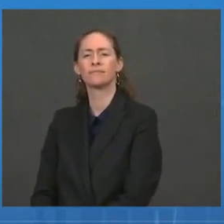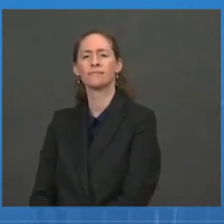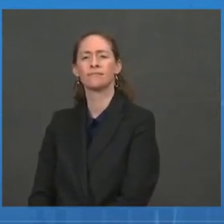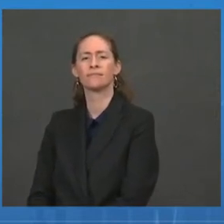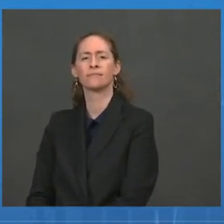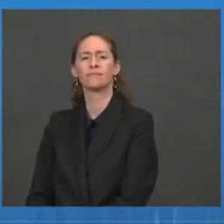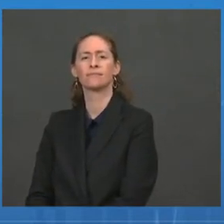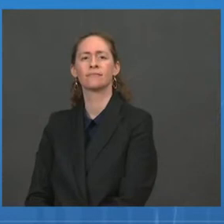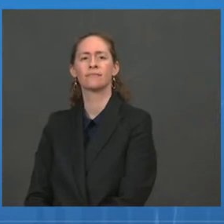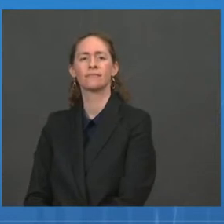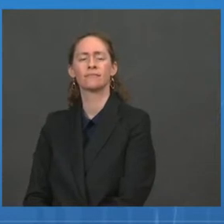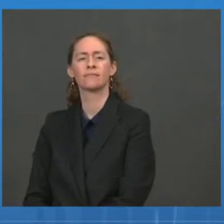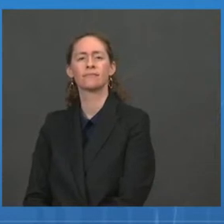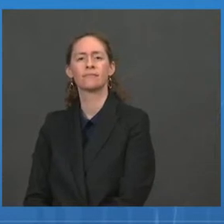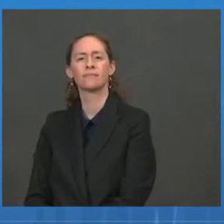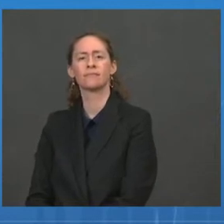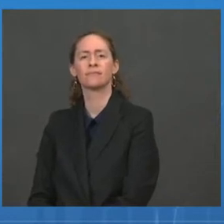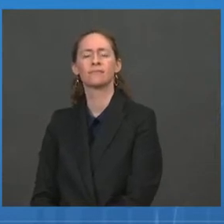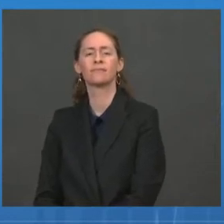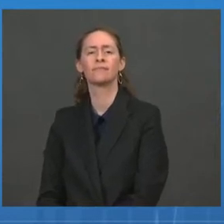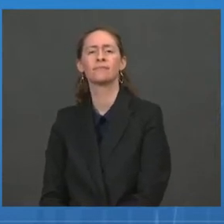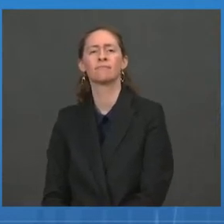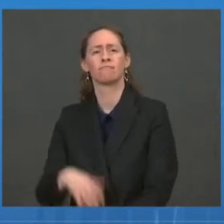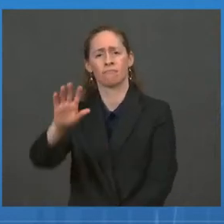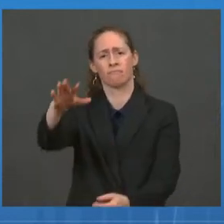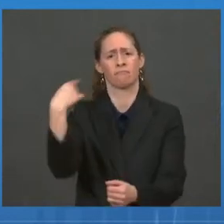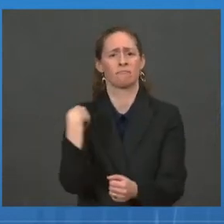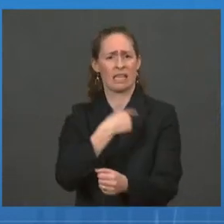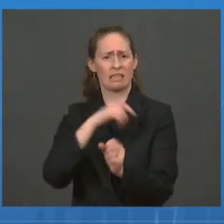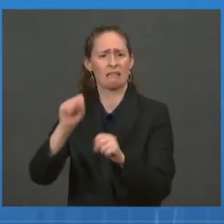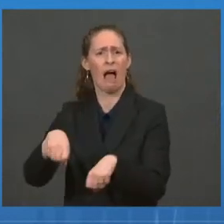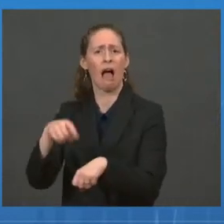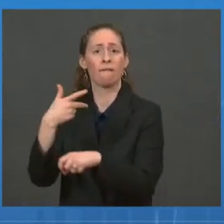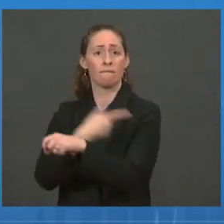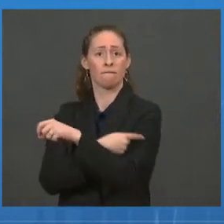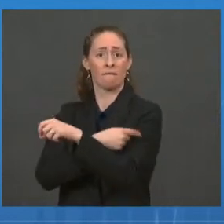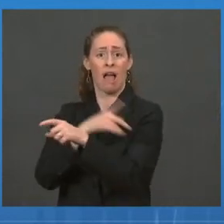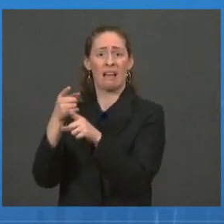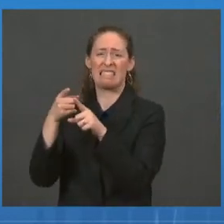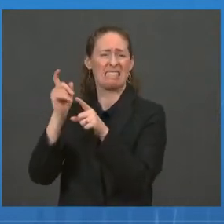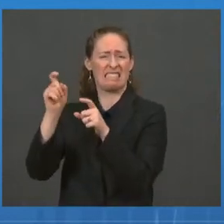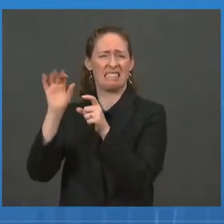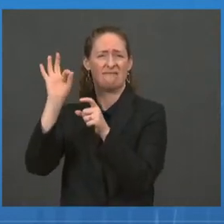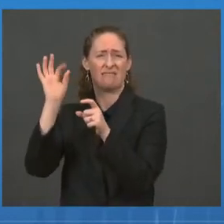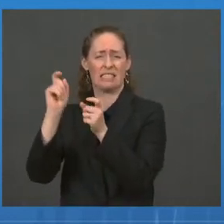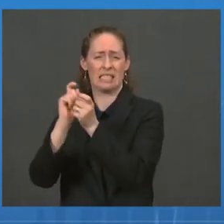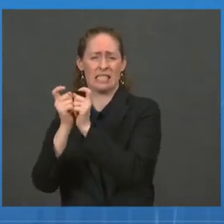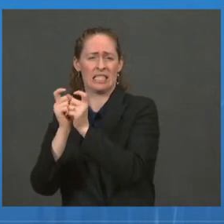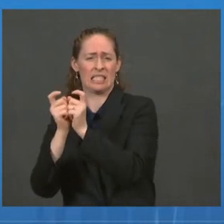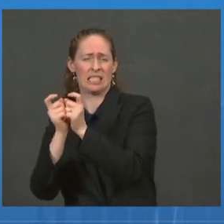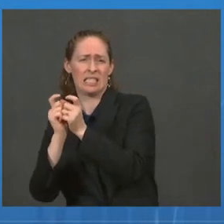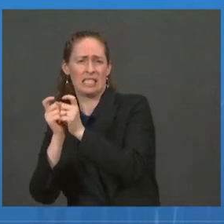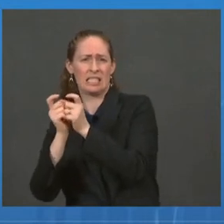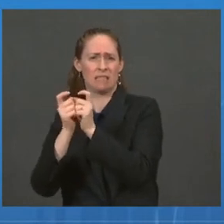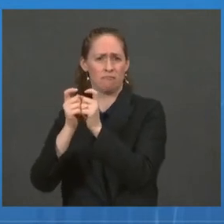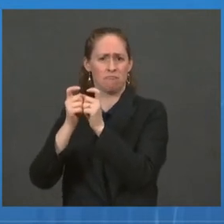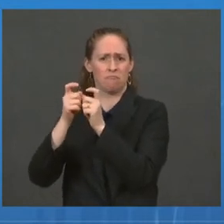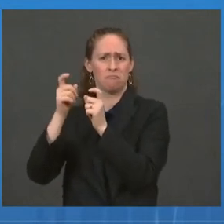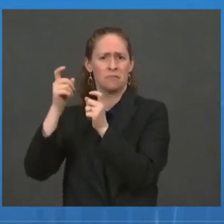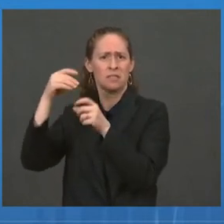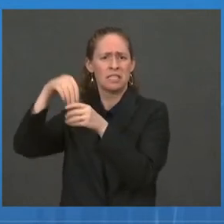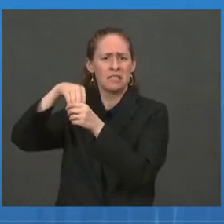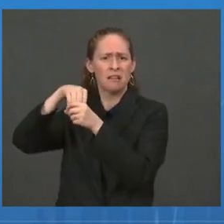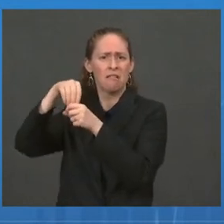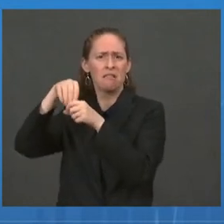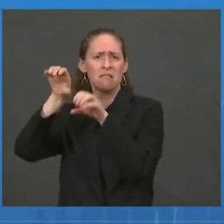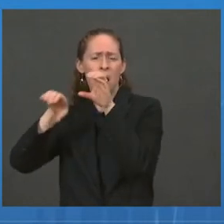manufacturers are working on possible modifications to the vaccine and have been since late last week these are you